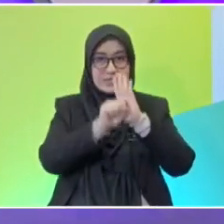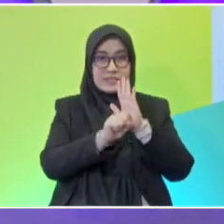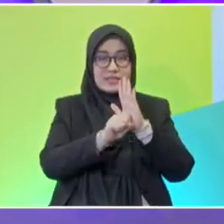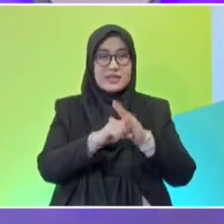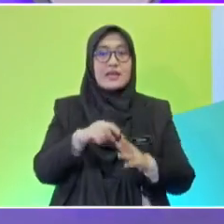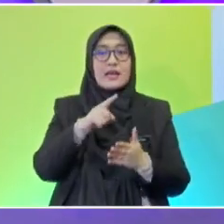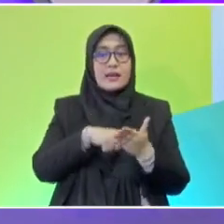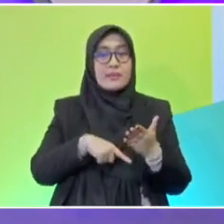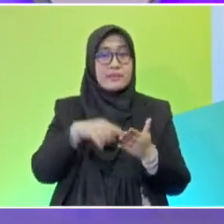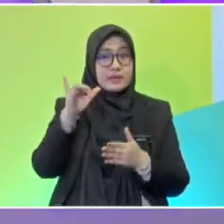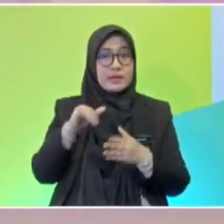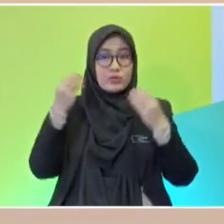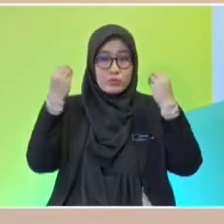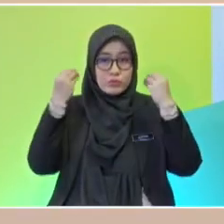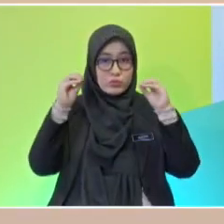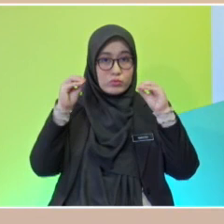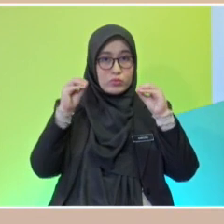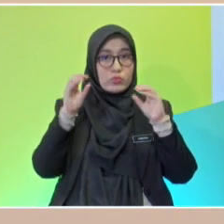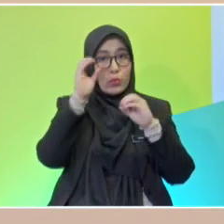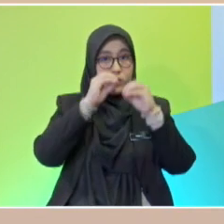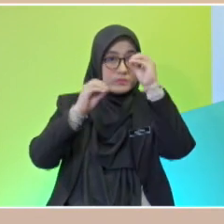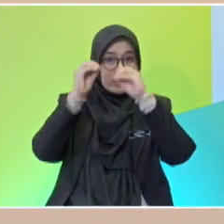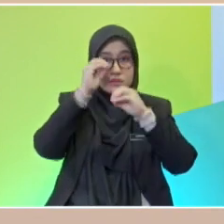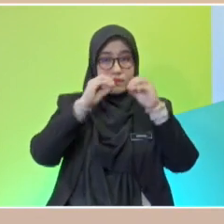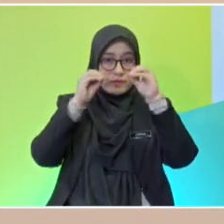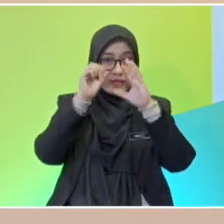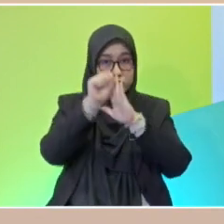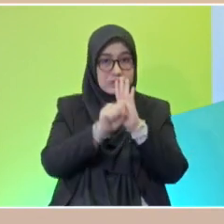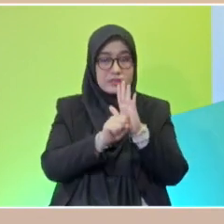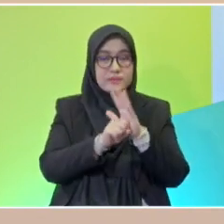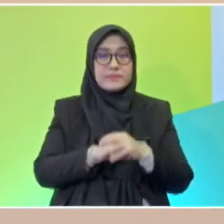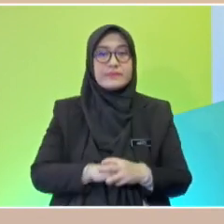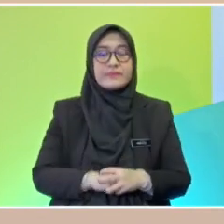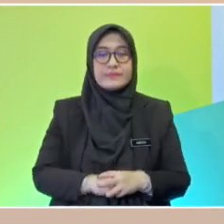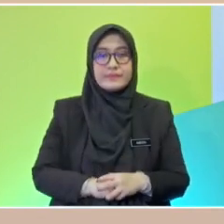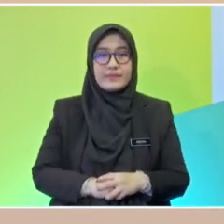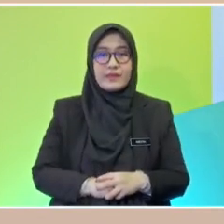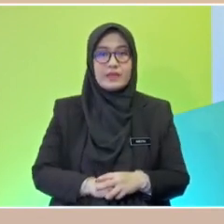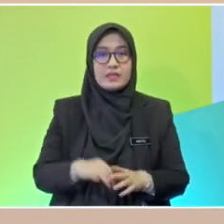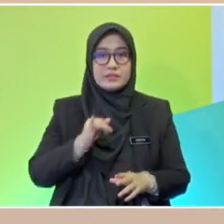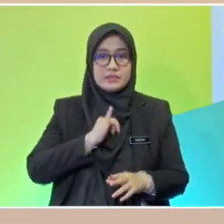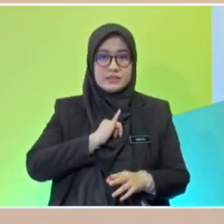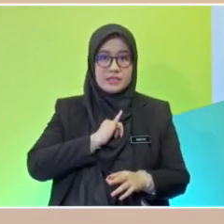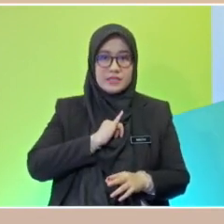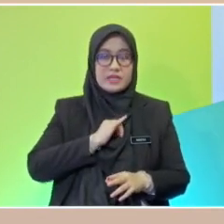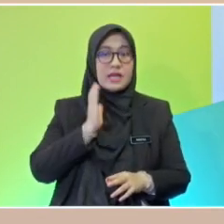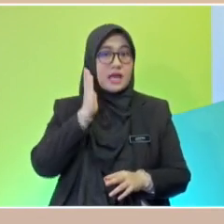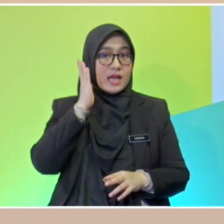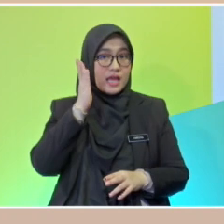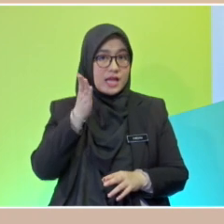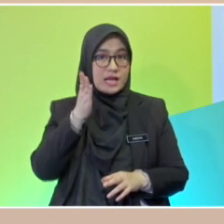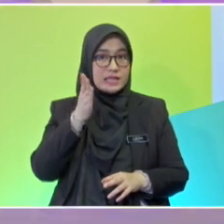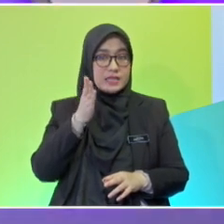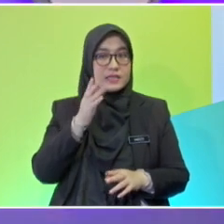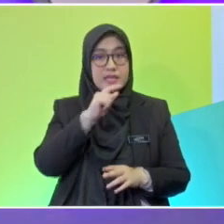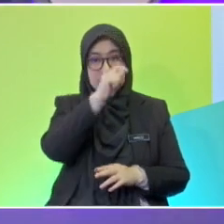third activity, after pupils have listened to an audio text, they have answered the question, now I'm going to ask pupils to do a class survey. I'm